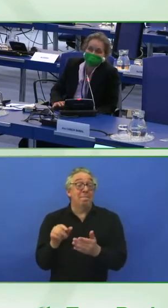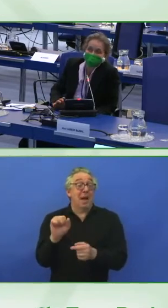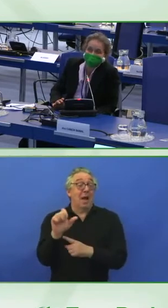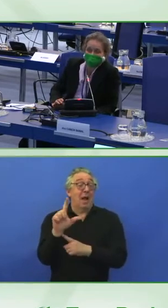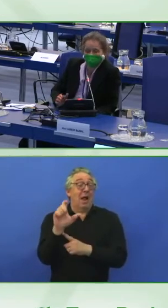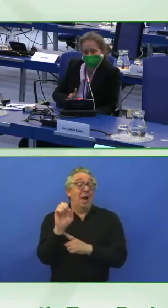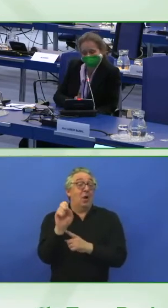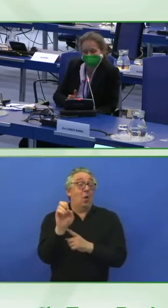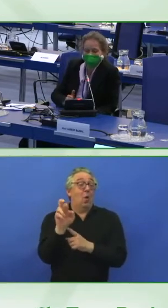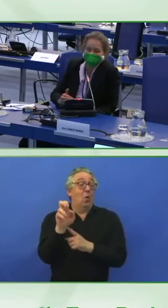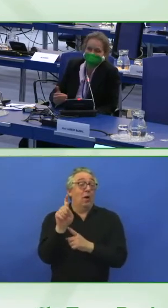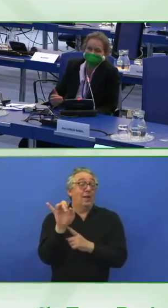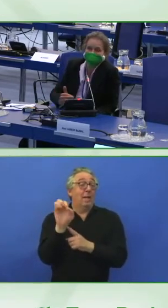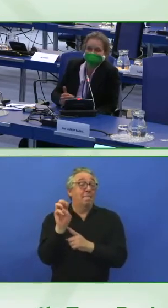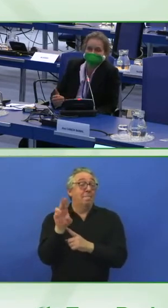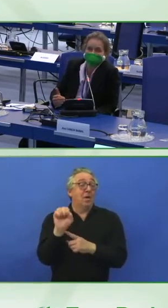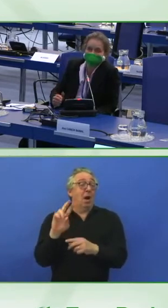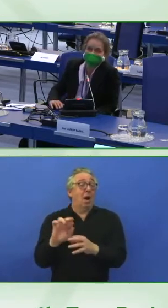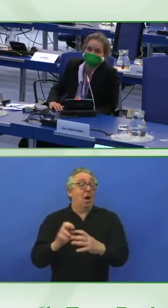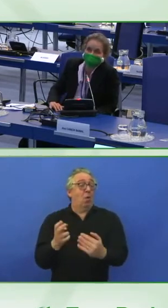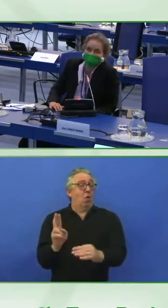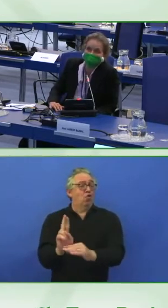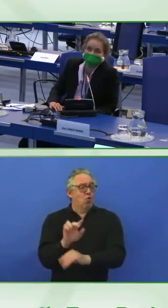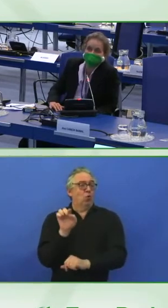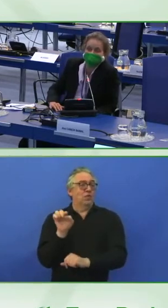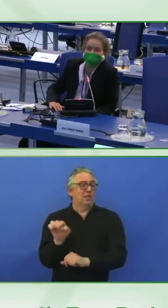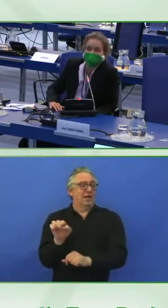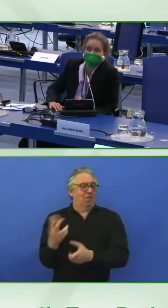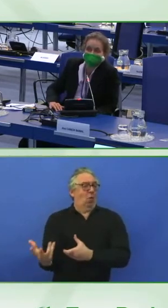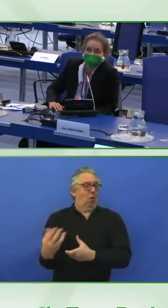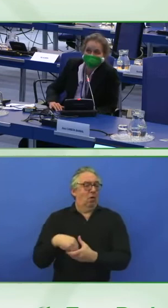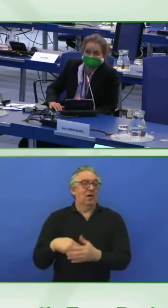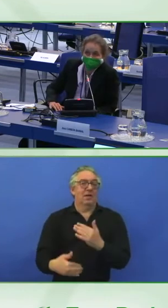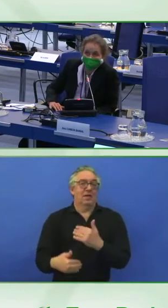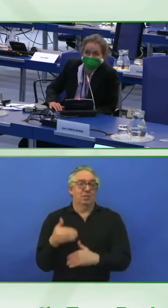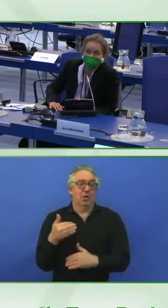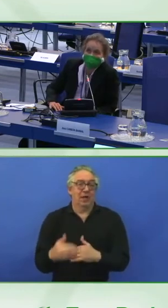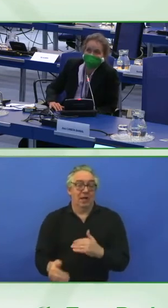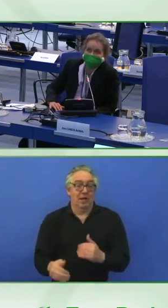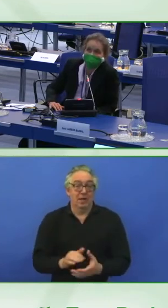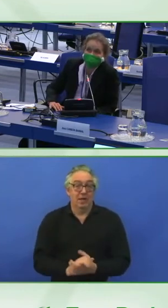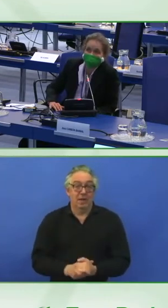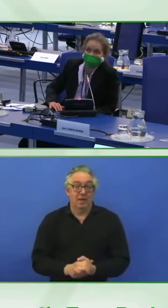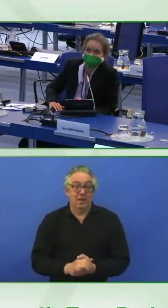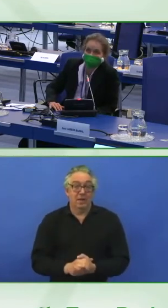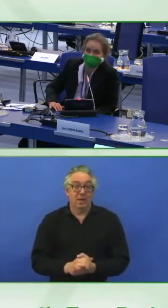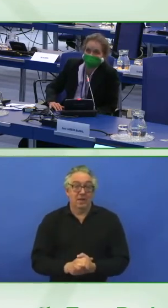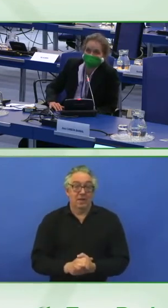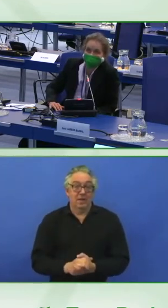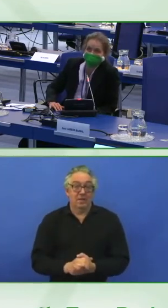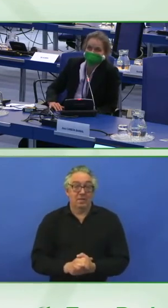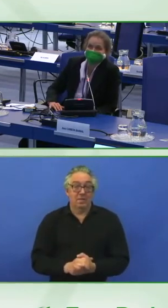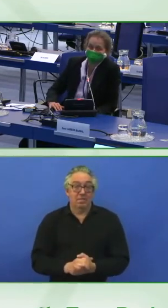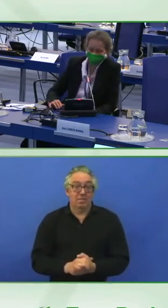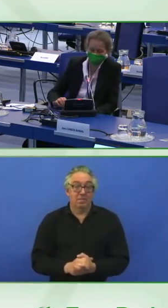people triggered out how algorithms work and that way have high amounts of followers.